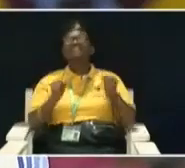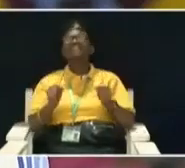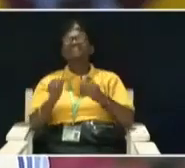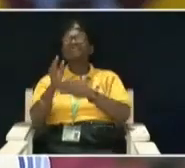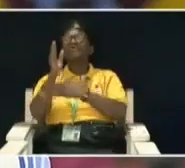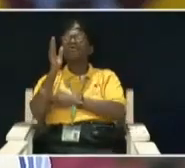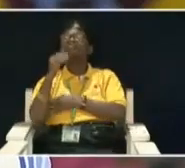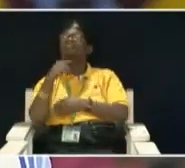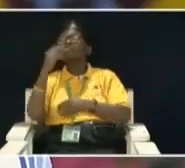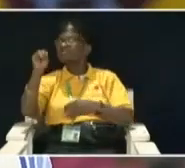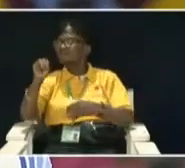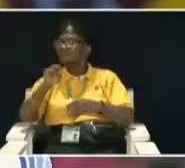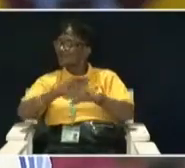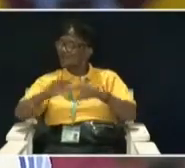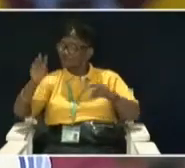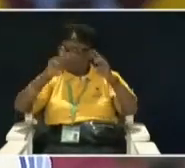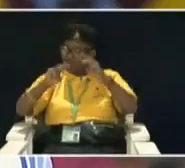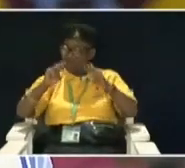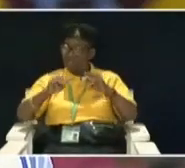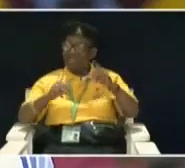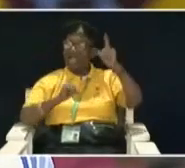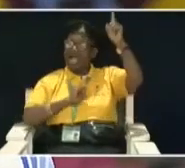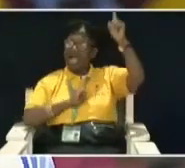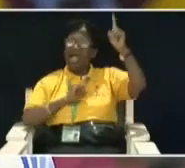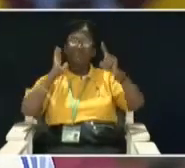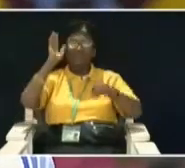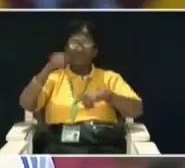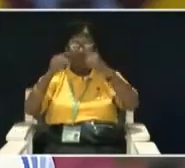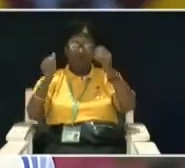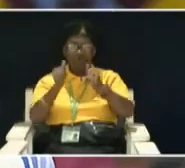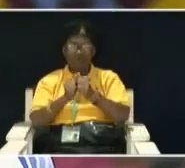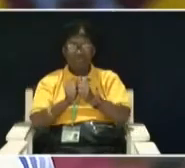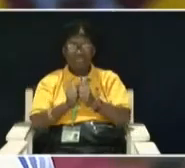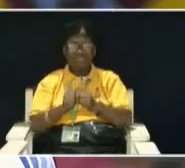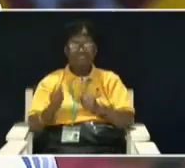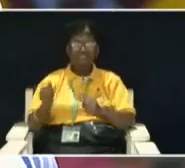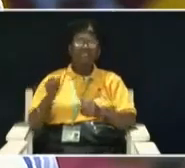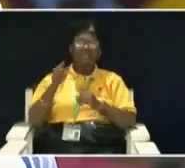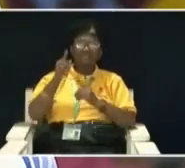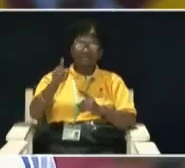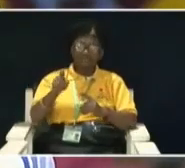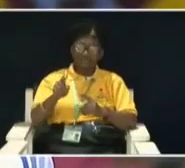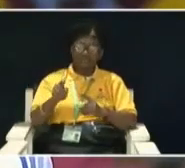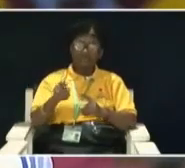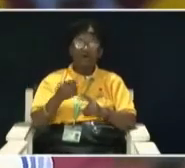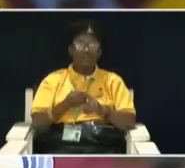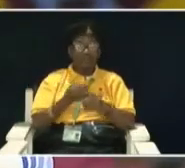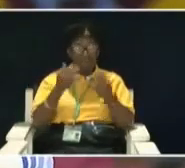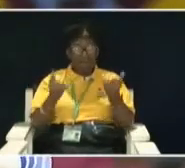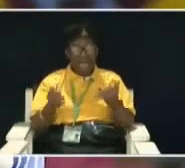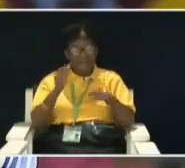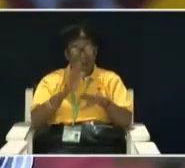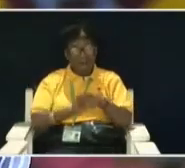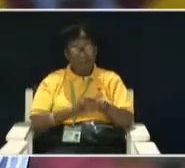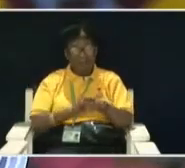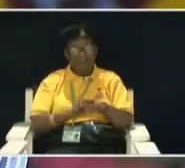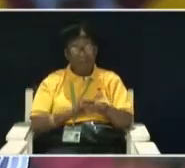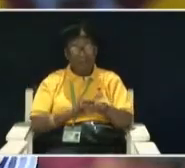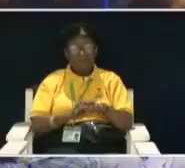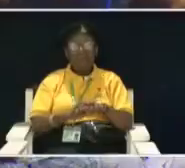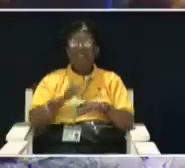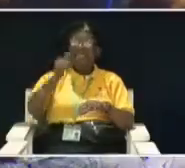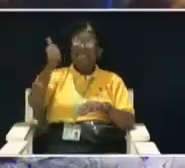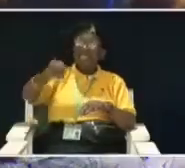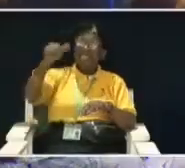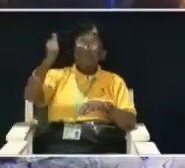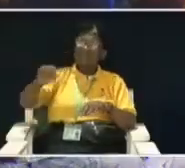Beginning from this moment onward, everywhere you go, the fire of the Almighty God will surround